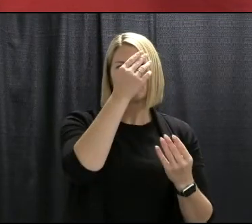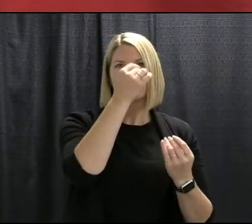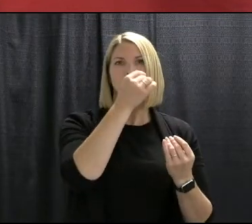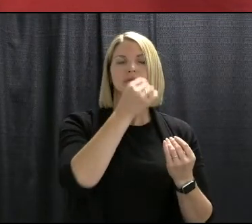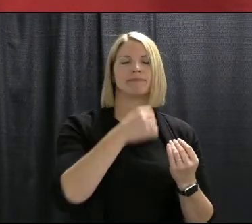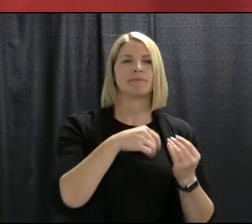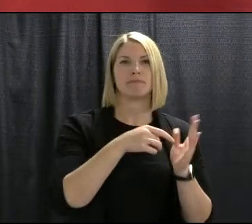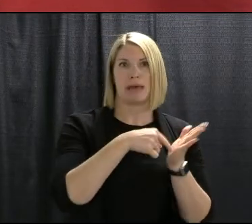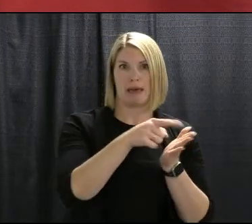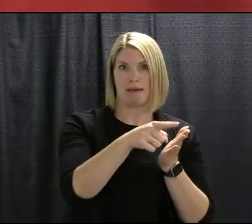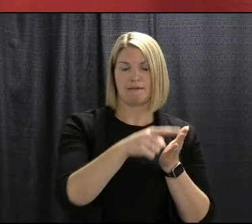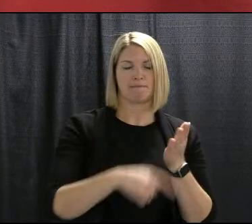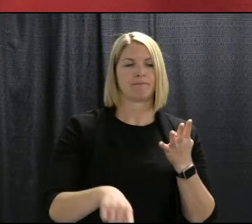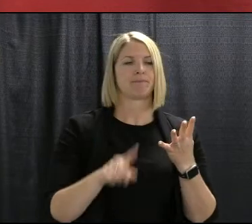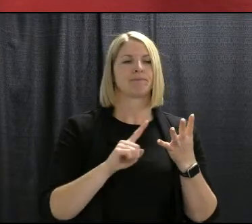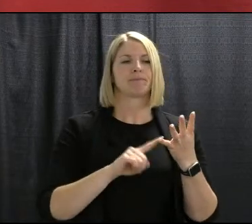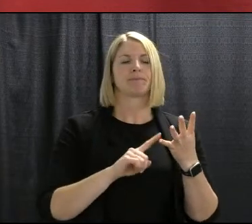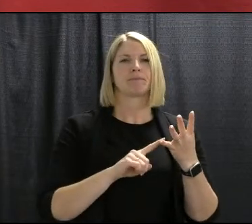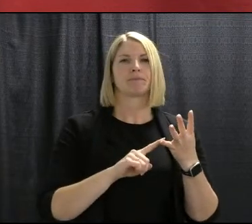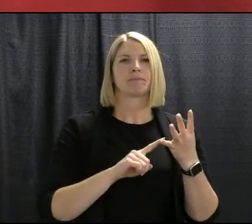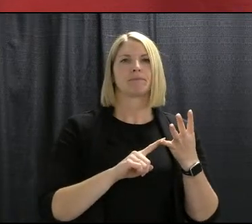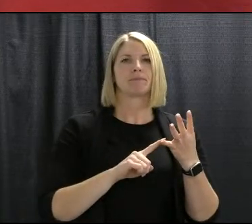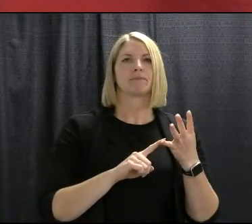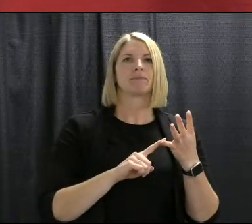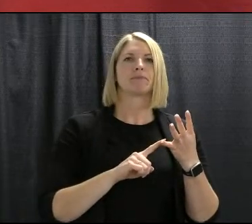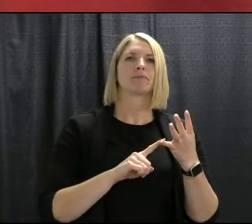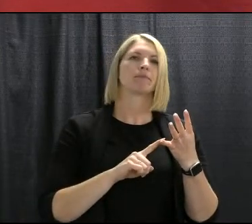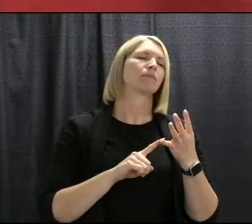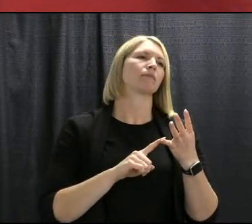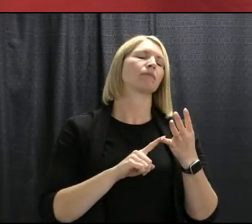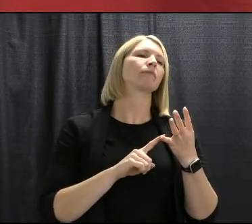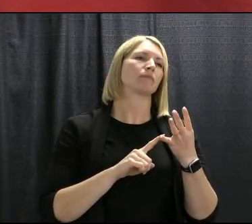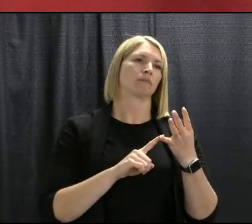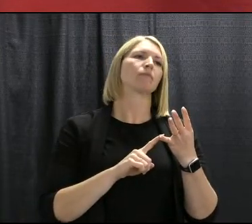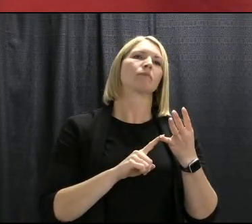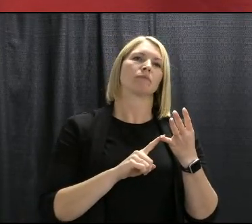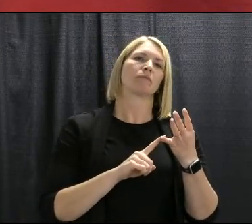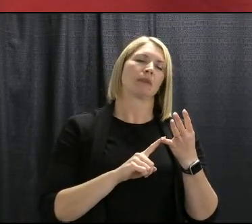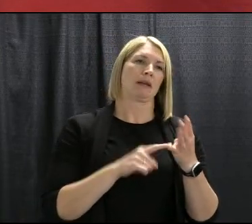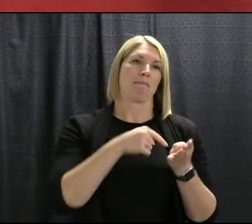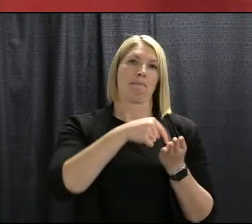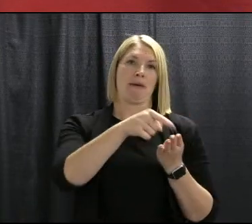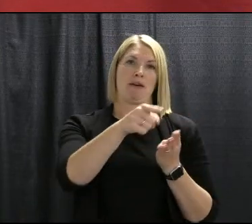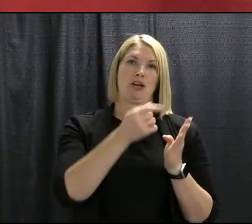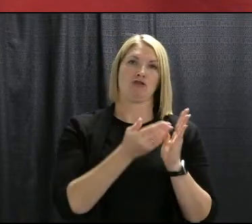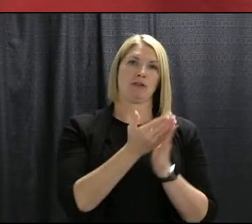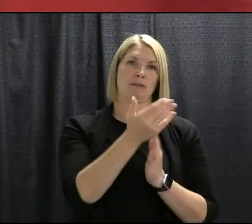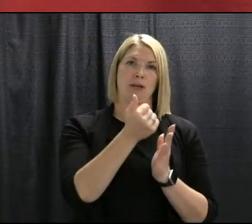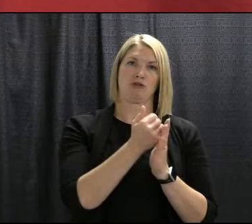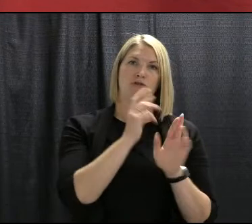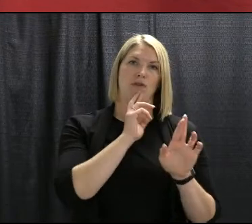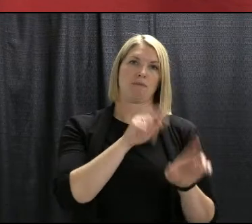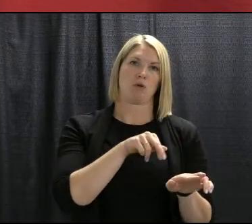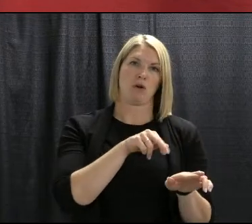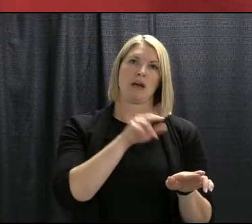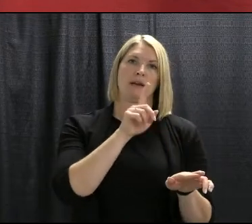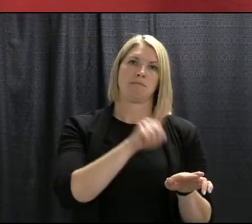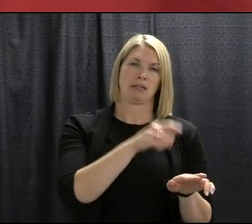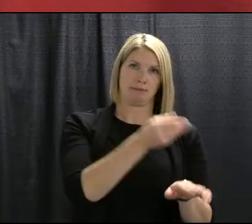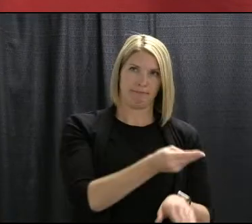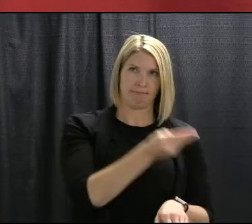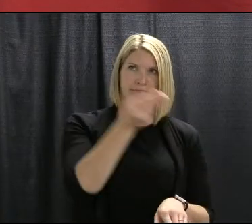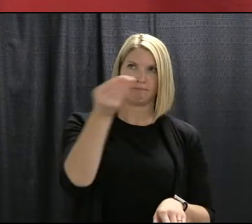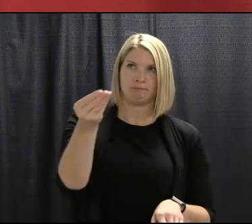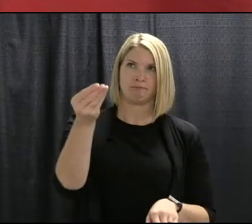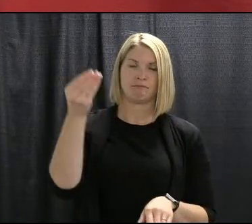to pay, prepare and submit pay transparency reports to the minister responsible. And I want to be very clear